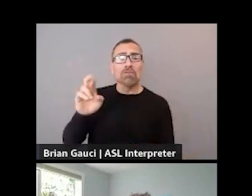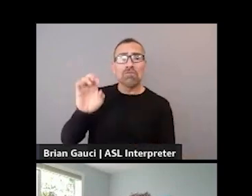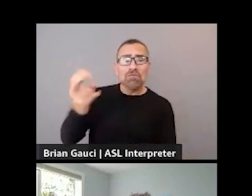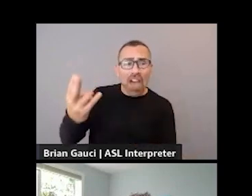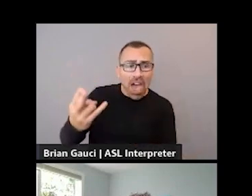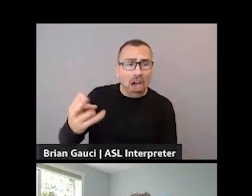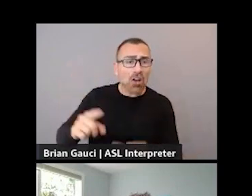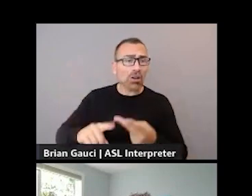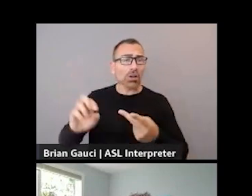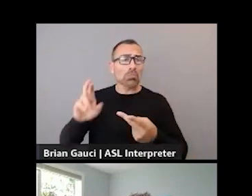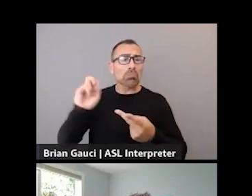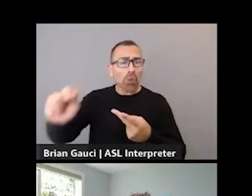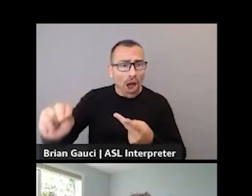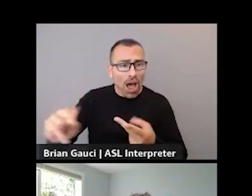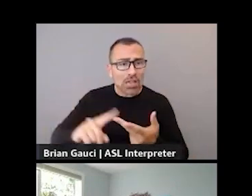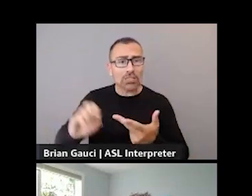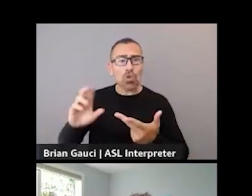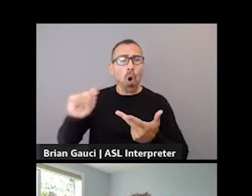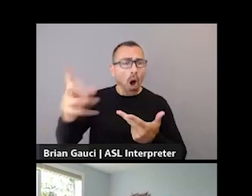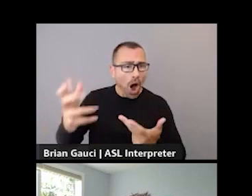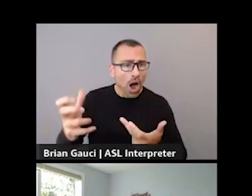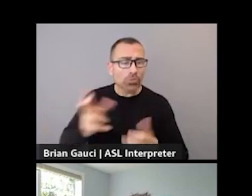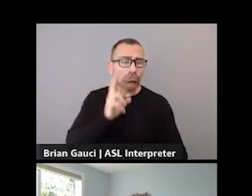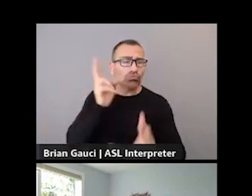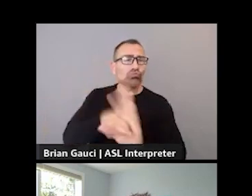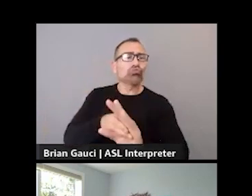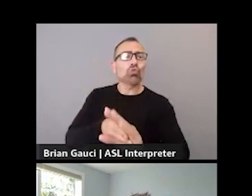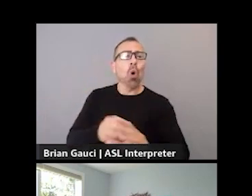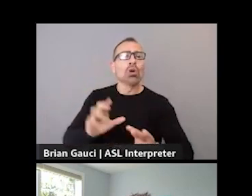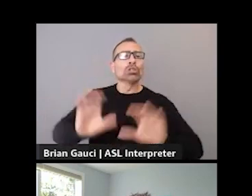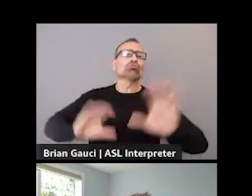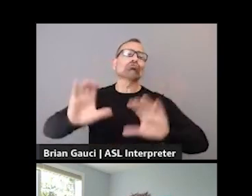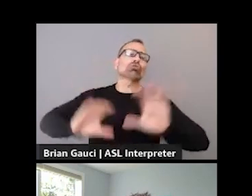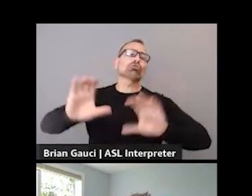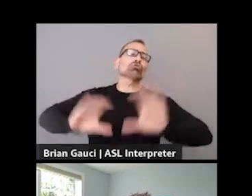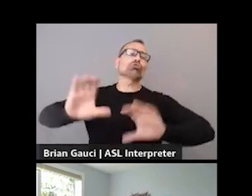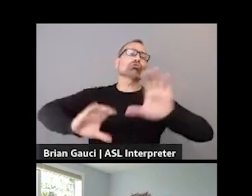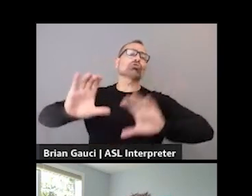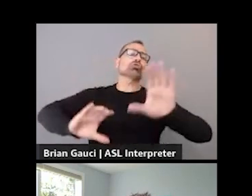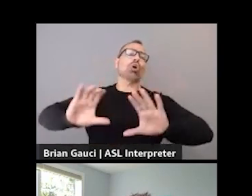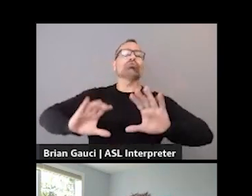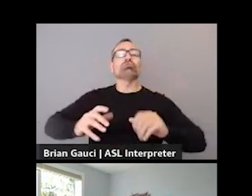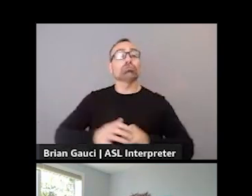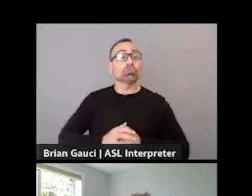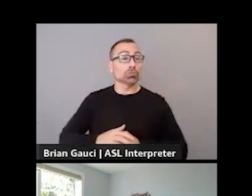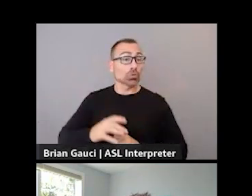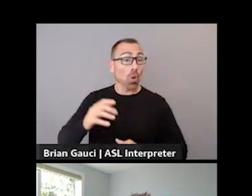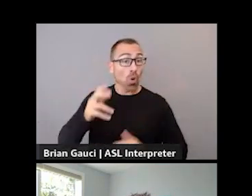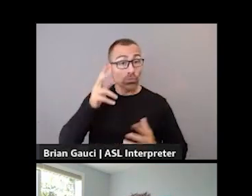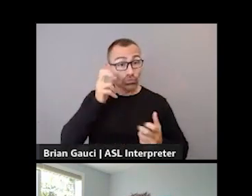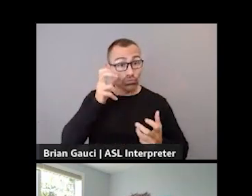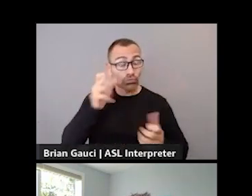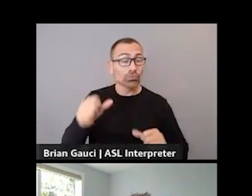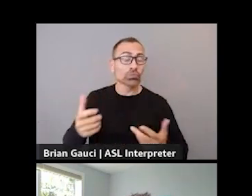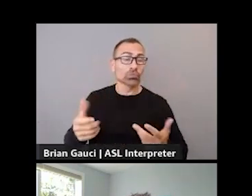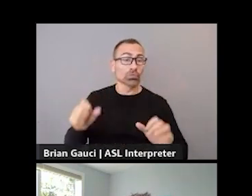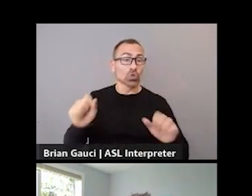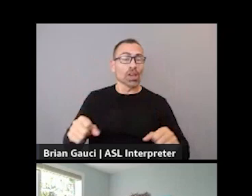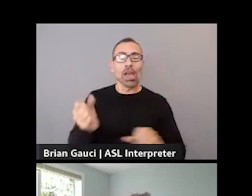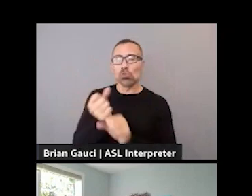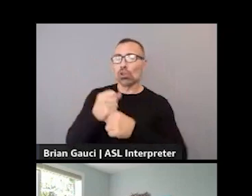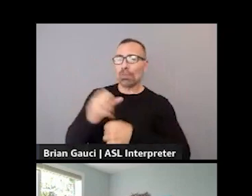wanted to join and just have a conversation, a real-time audio conversation, you'd be able to create an application just like